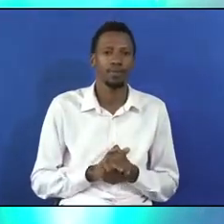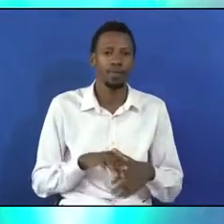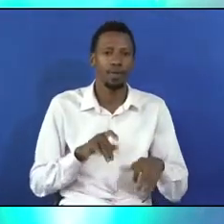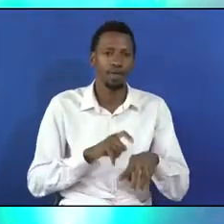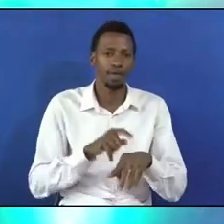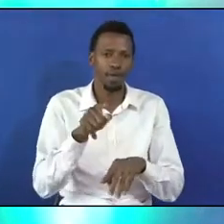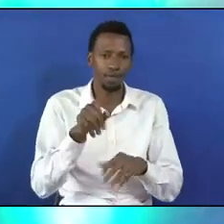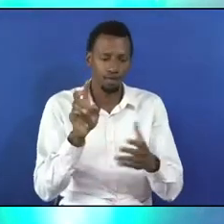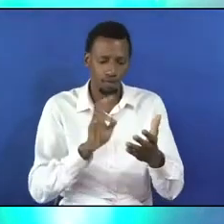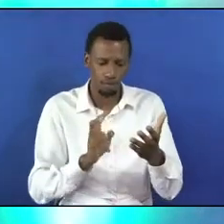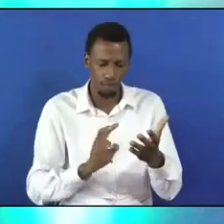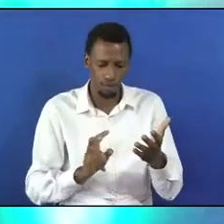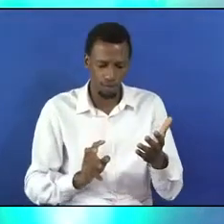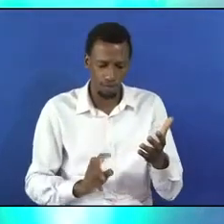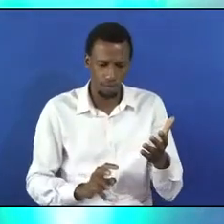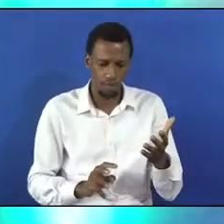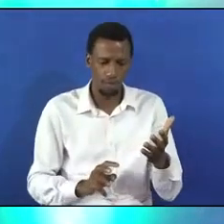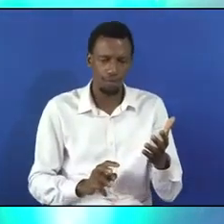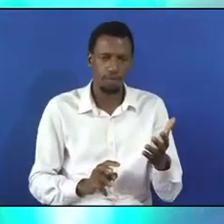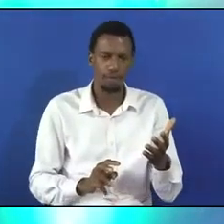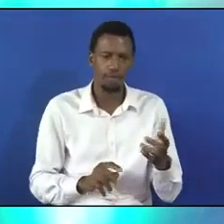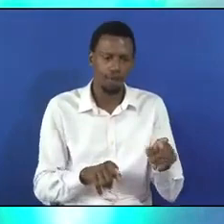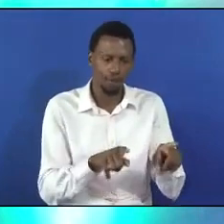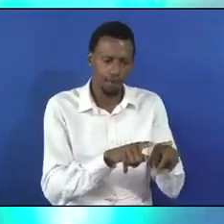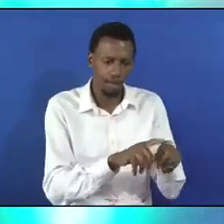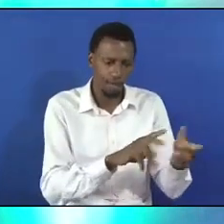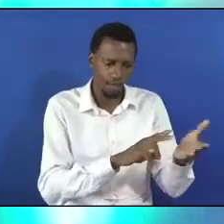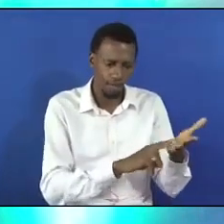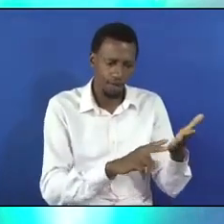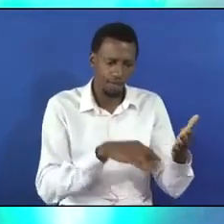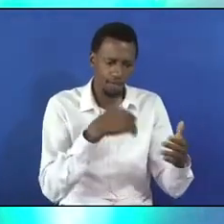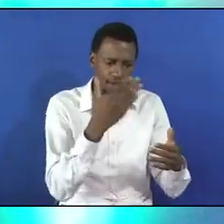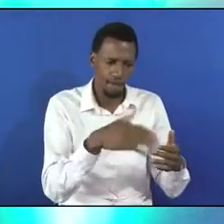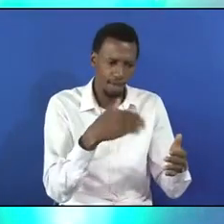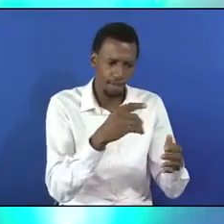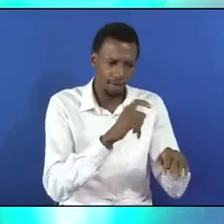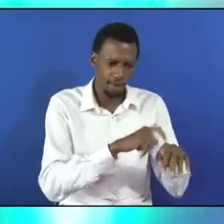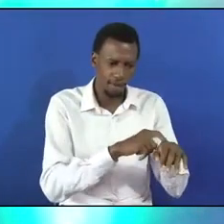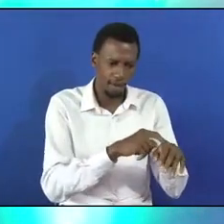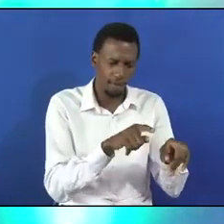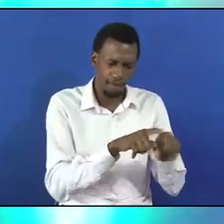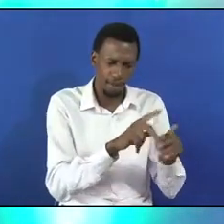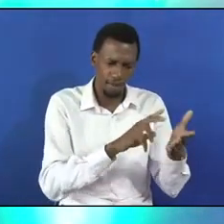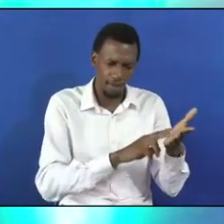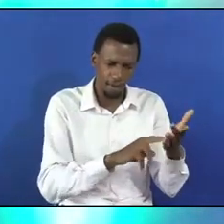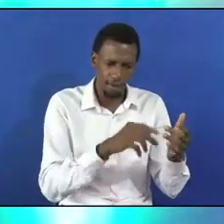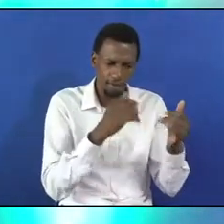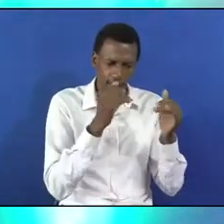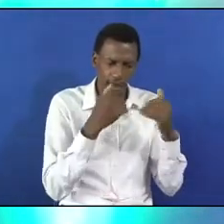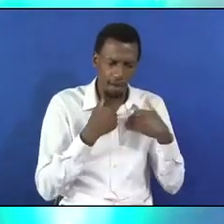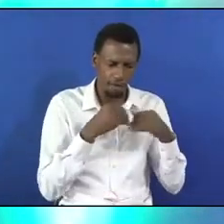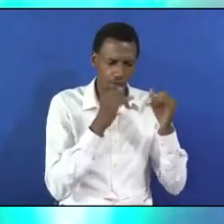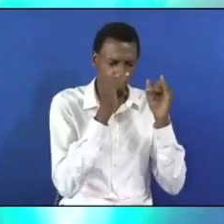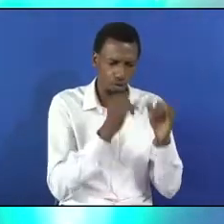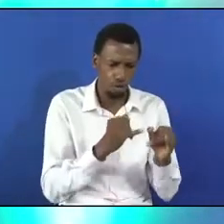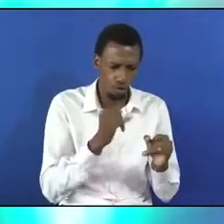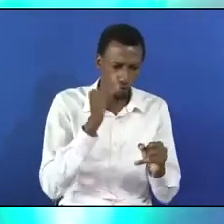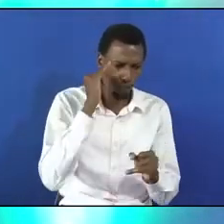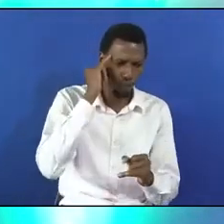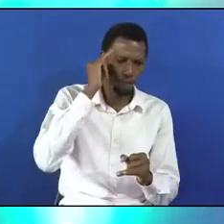When you read the same verse each and every time, there are new insights that come with that verse.